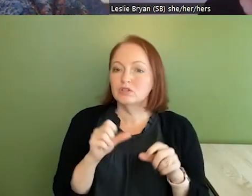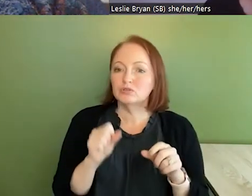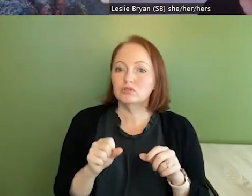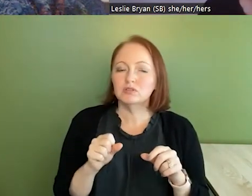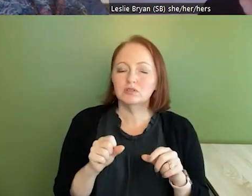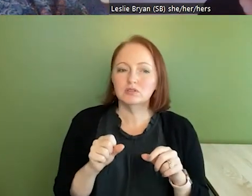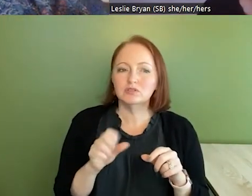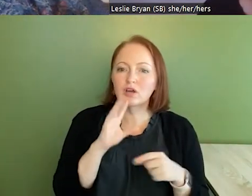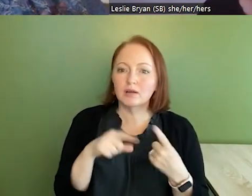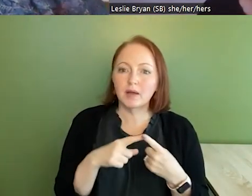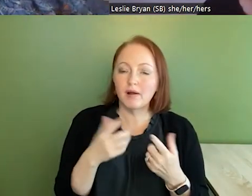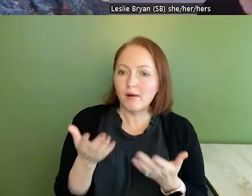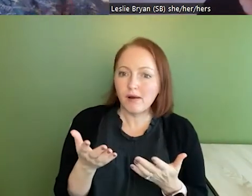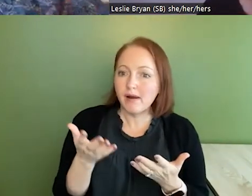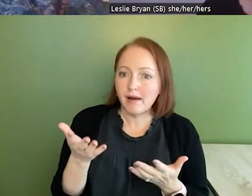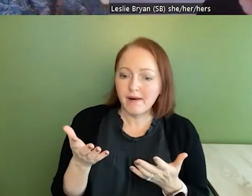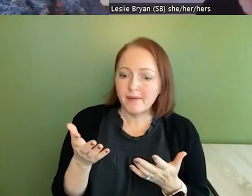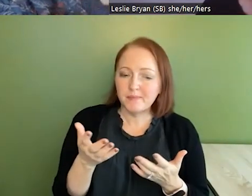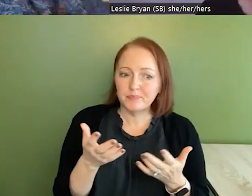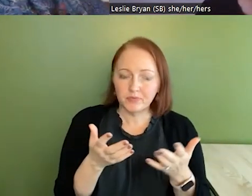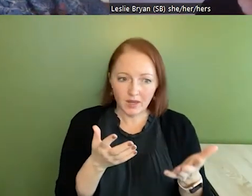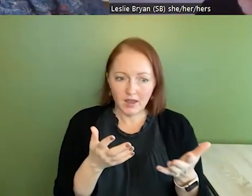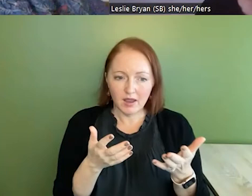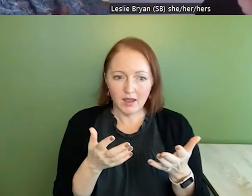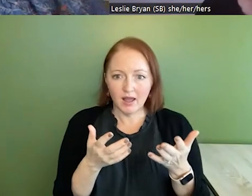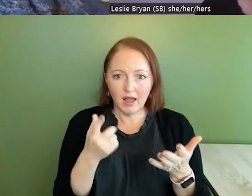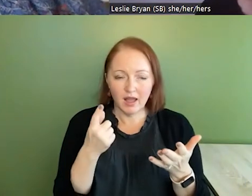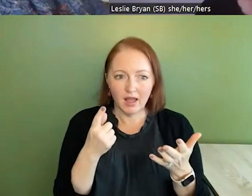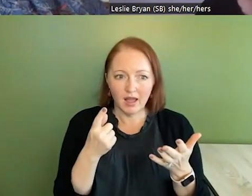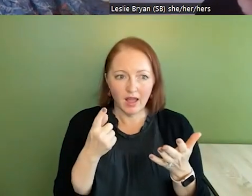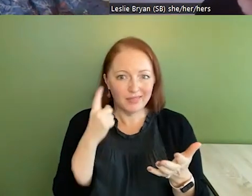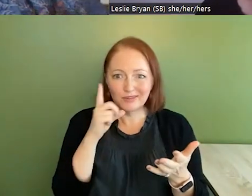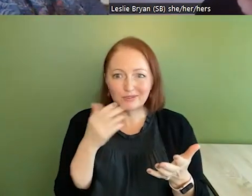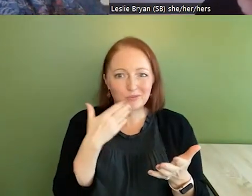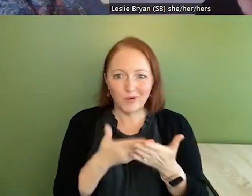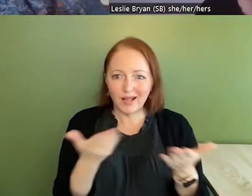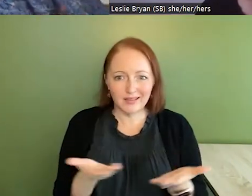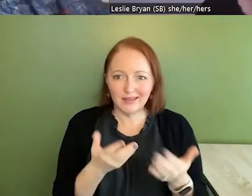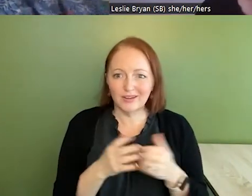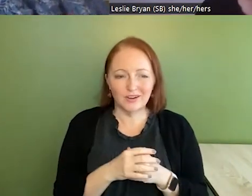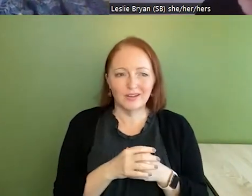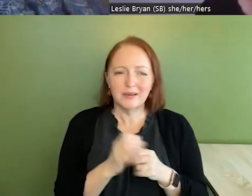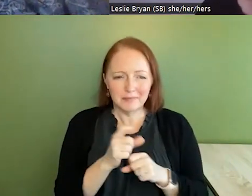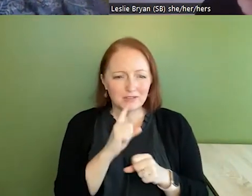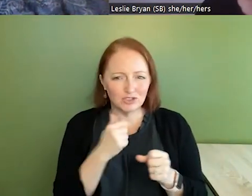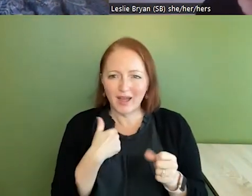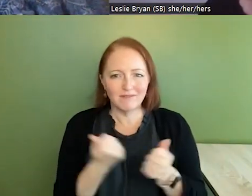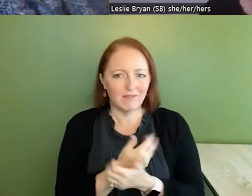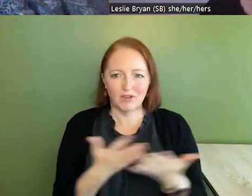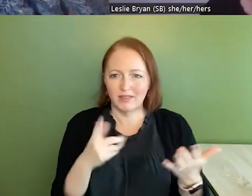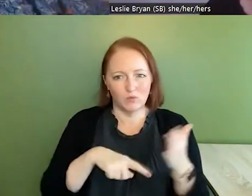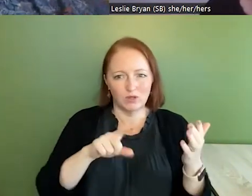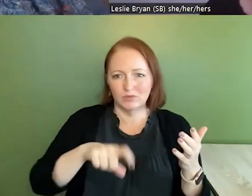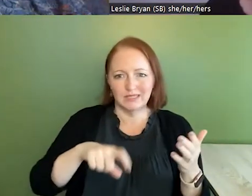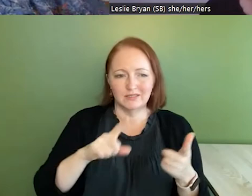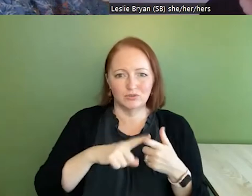from, you could ask them, hey, I think you're gonna do well here, but listen, let's make sure you have everything you need to